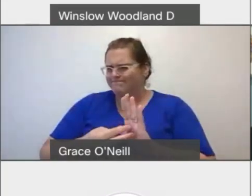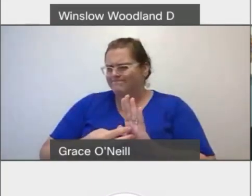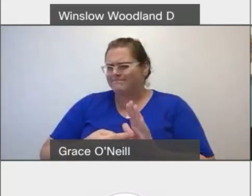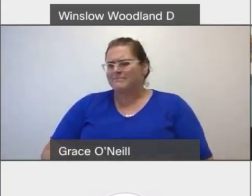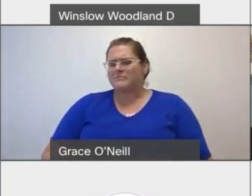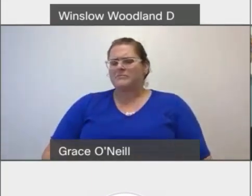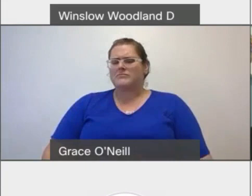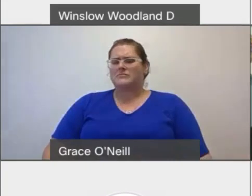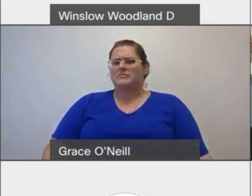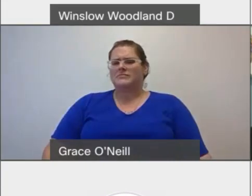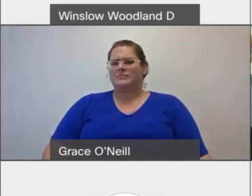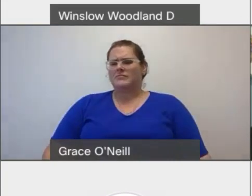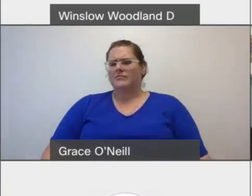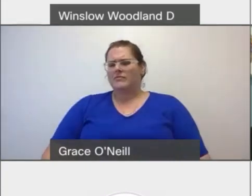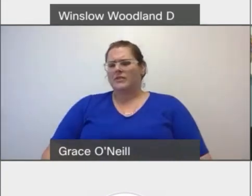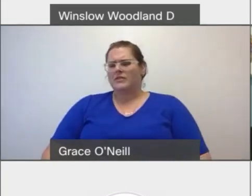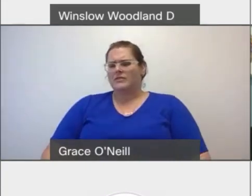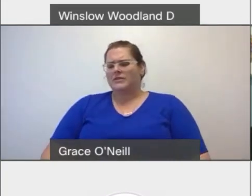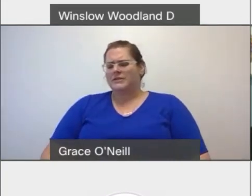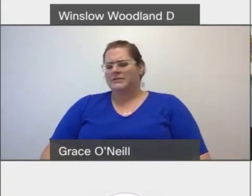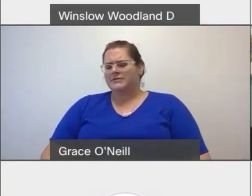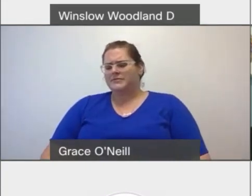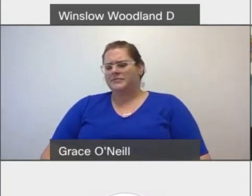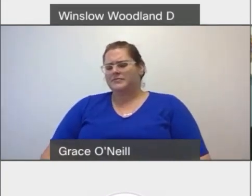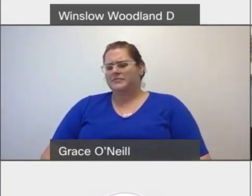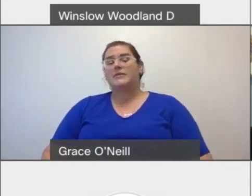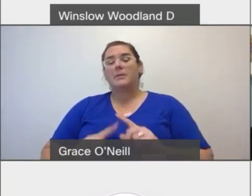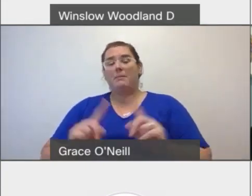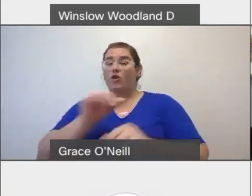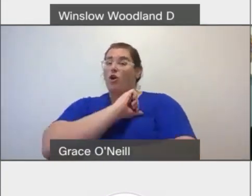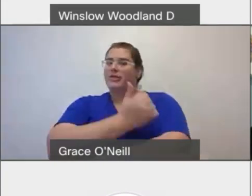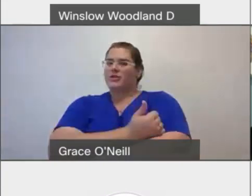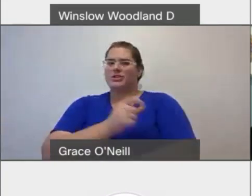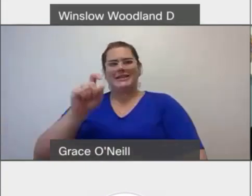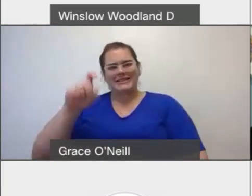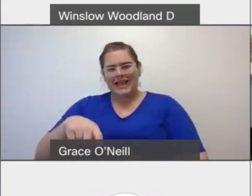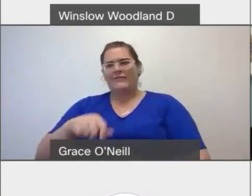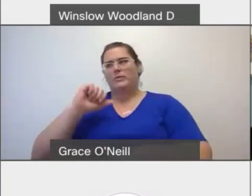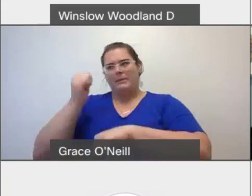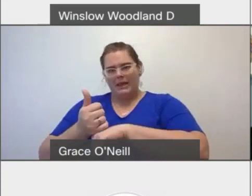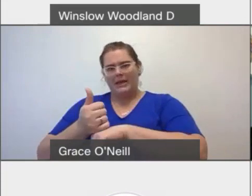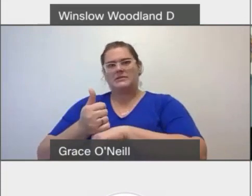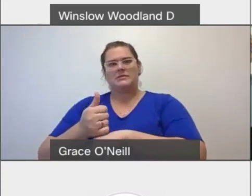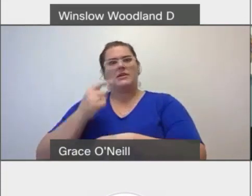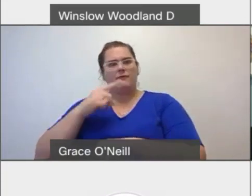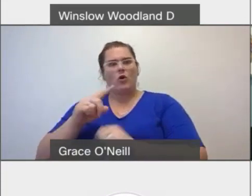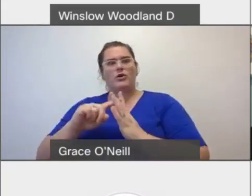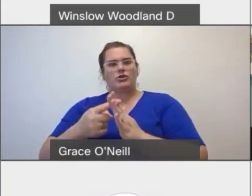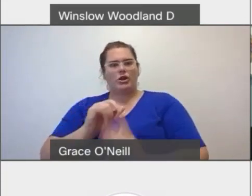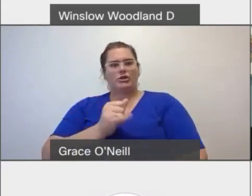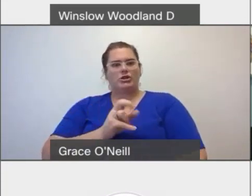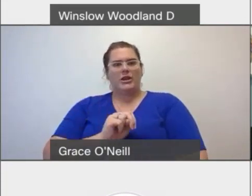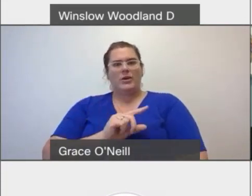there will need to be authorization. There need to be authorizations in place starting January 1. And as I said,